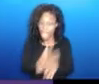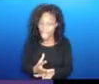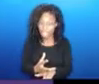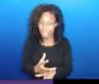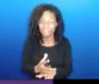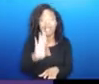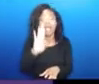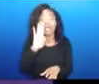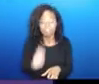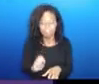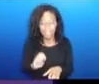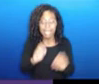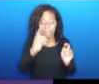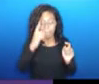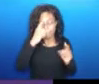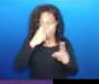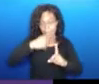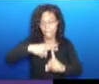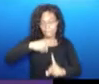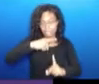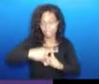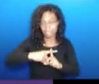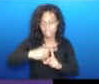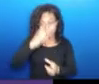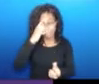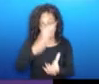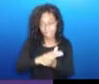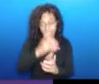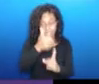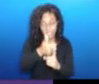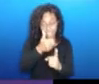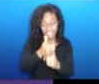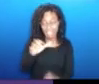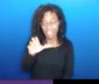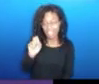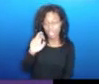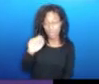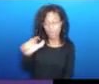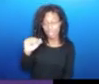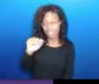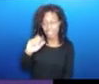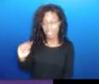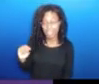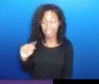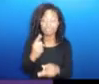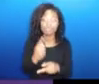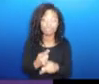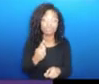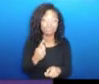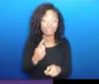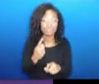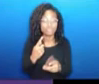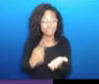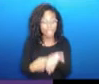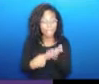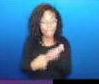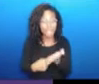Believe in yourself. Now Carol Ann will talk about Access to Accessibility.